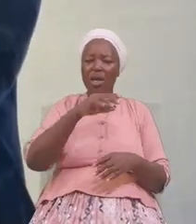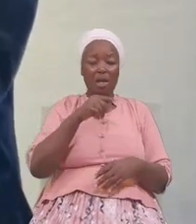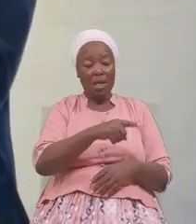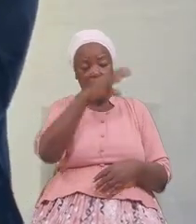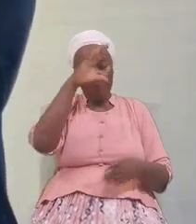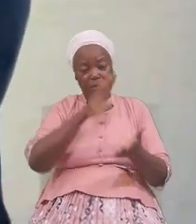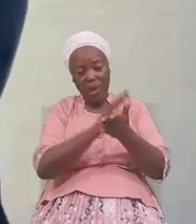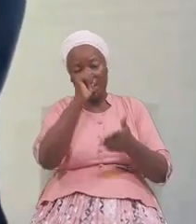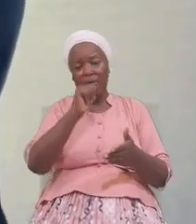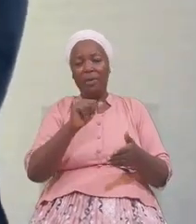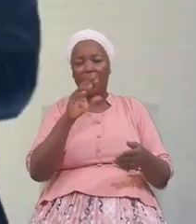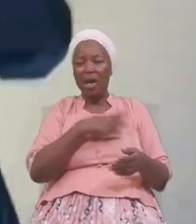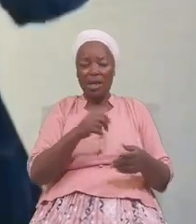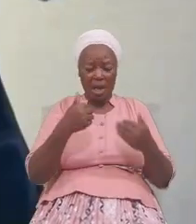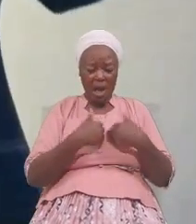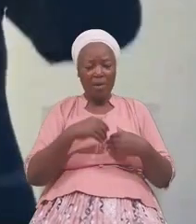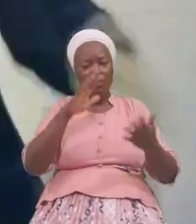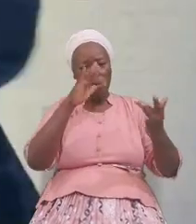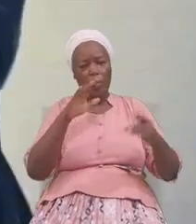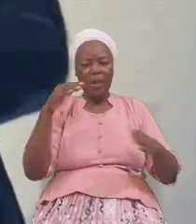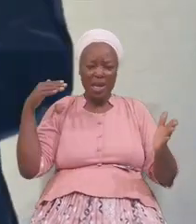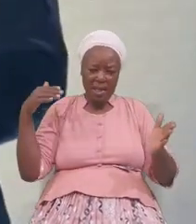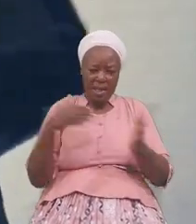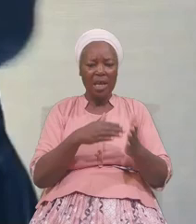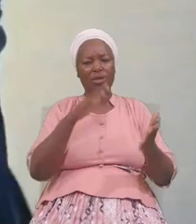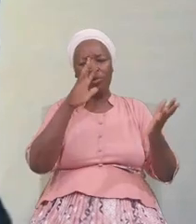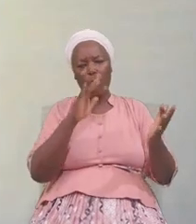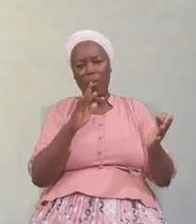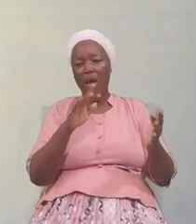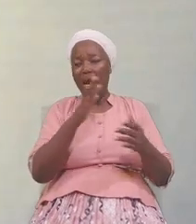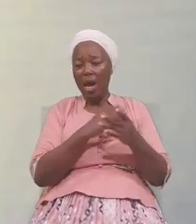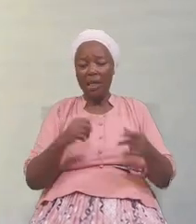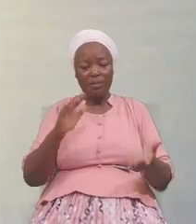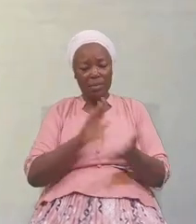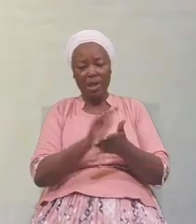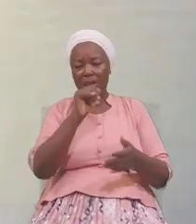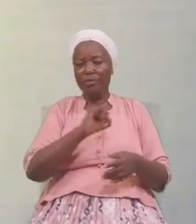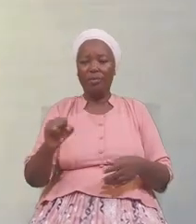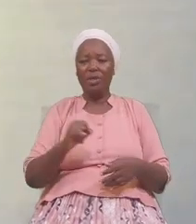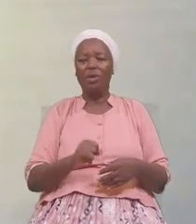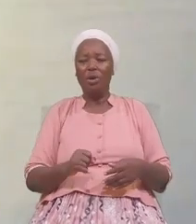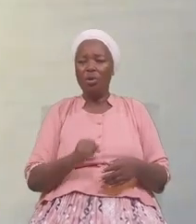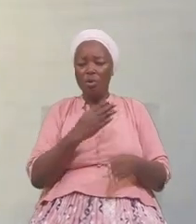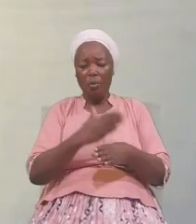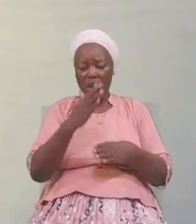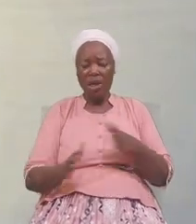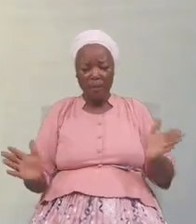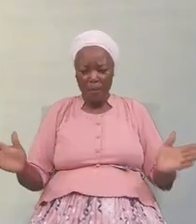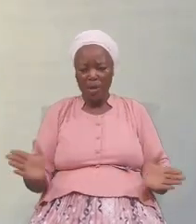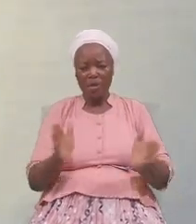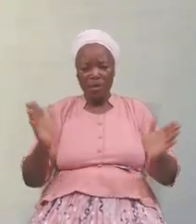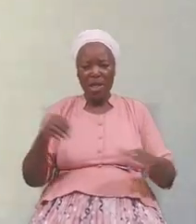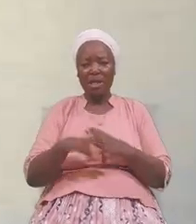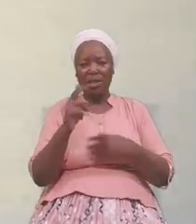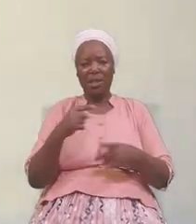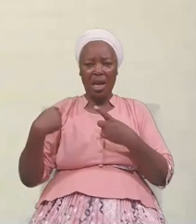believed, he had hope against hope, and believing, fully persuaded in his heart